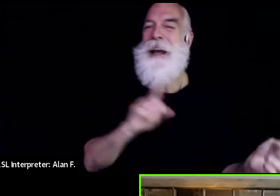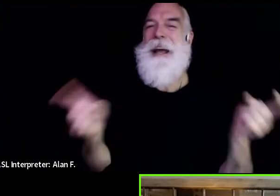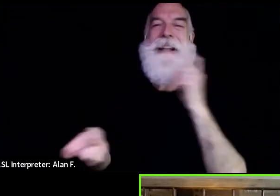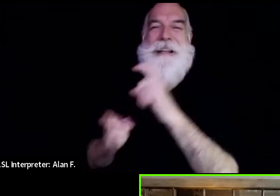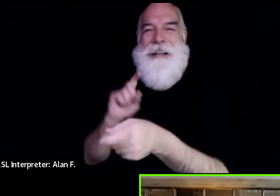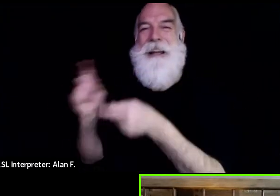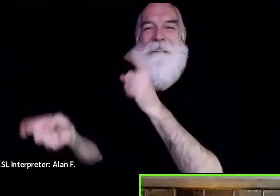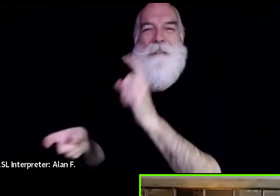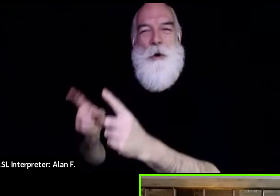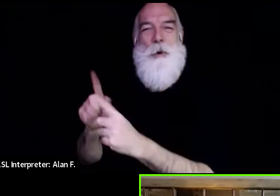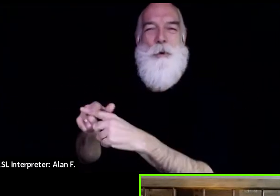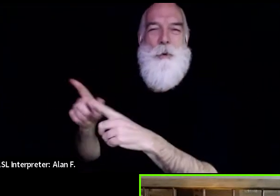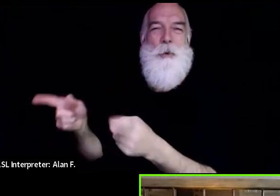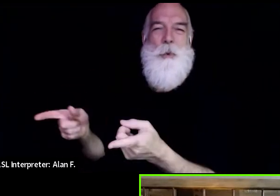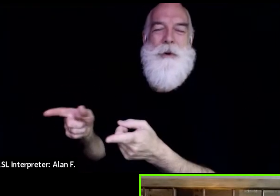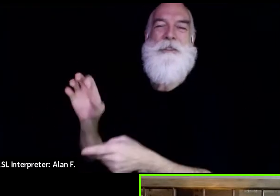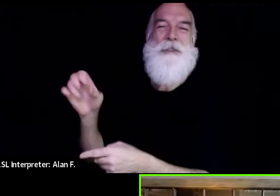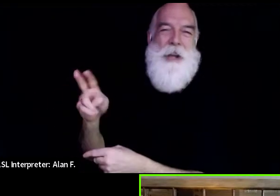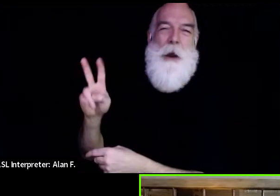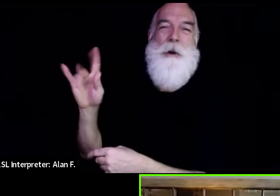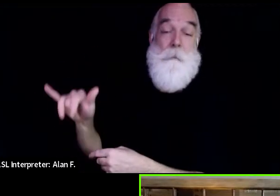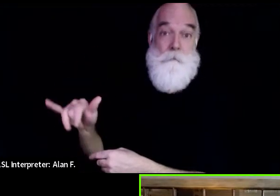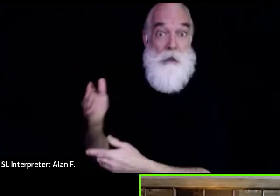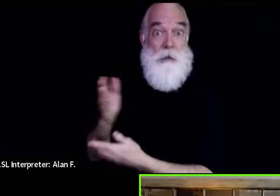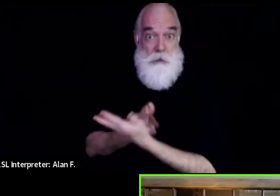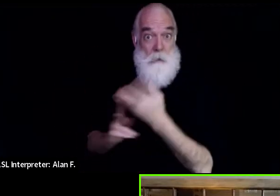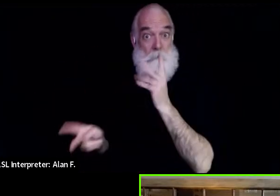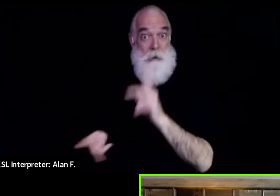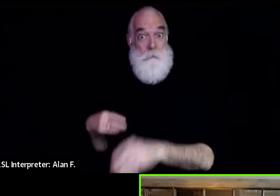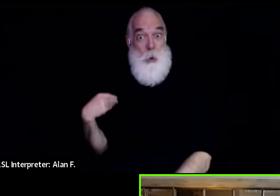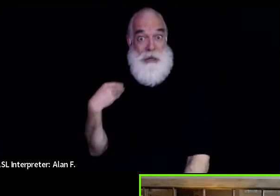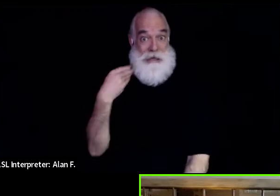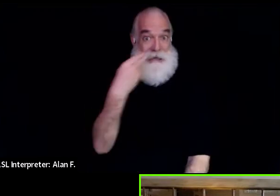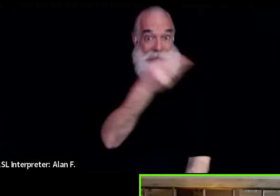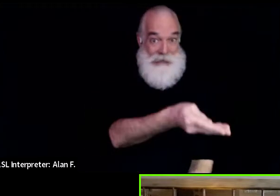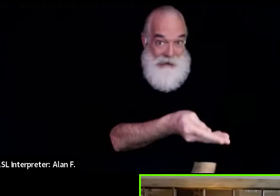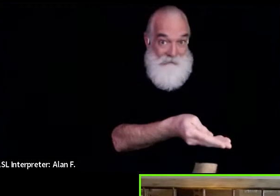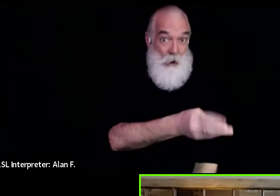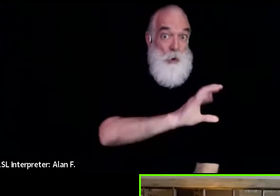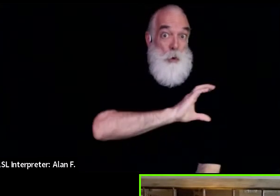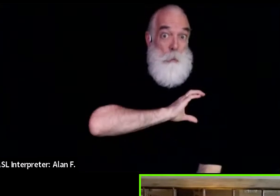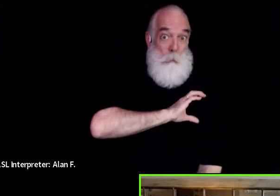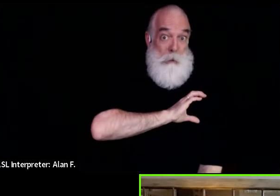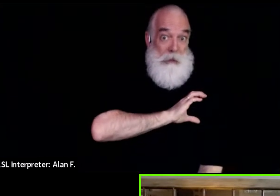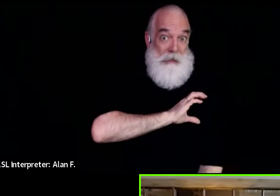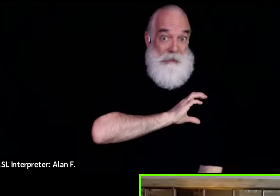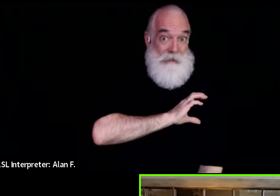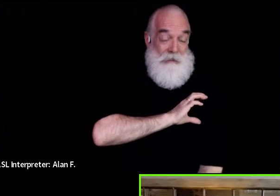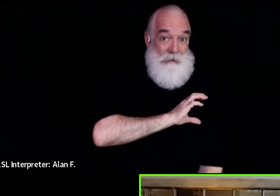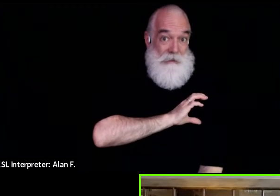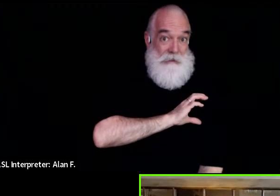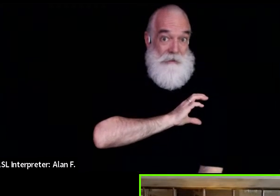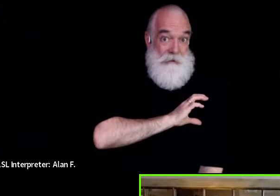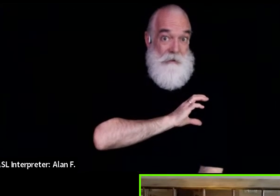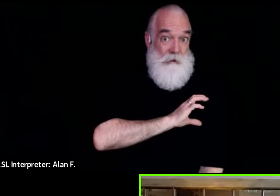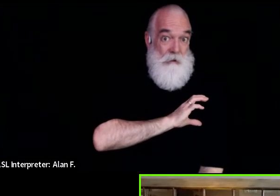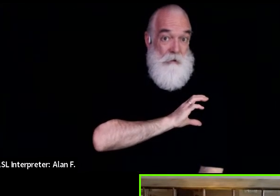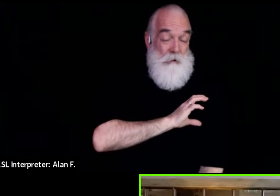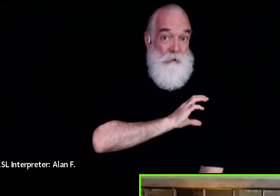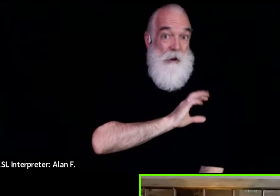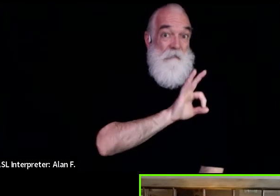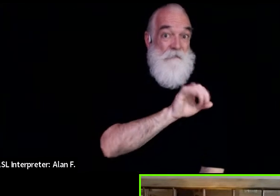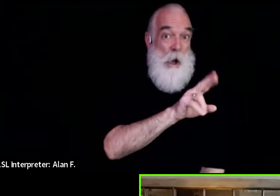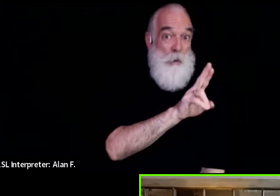foundation, and it helps offset some of the things we can't do as a city with our budget. Well, there may be an instance in